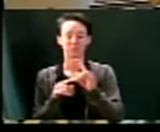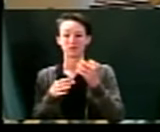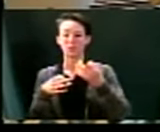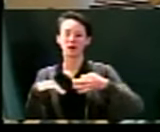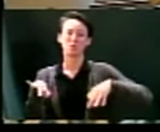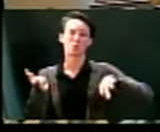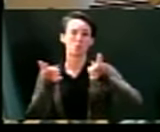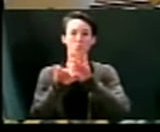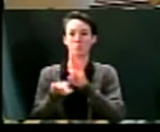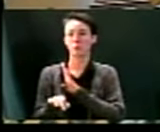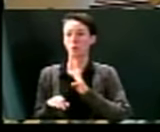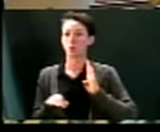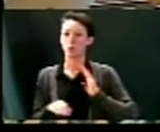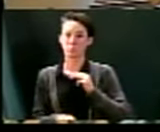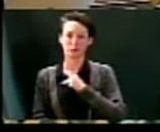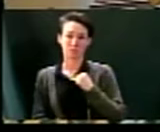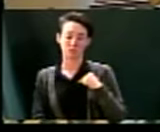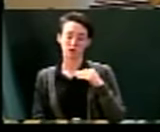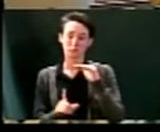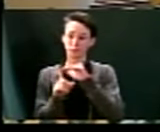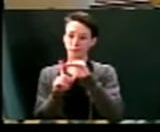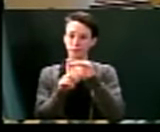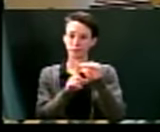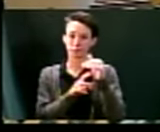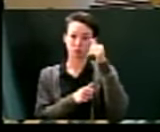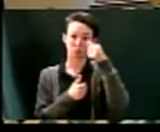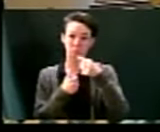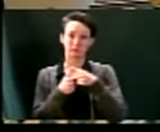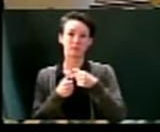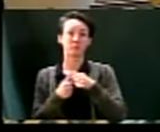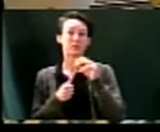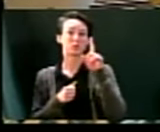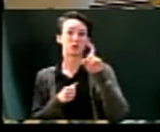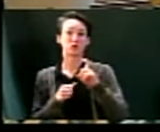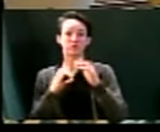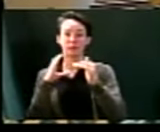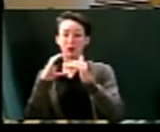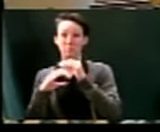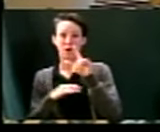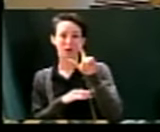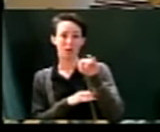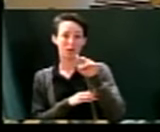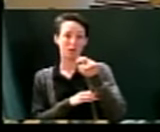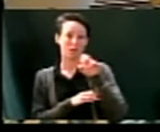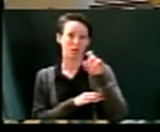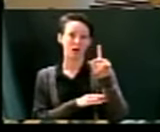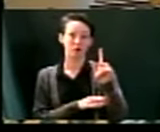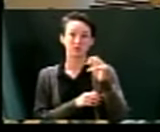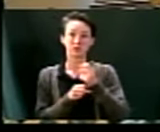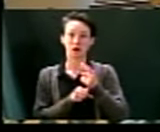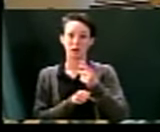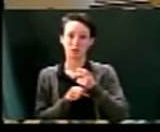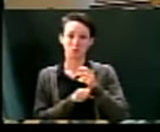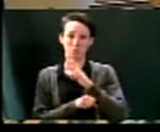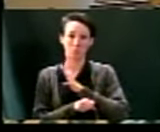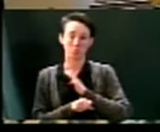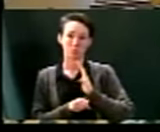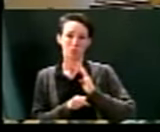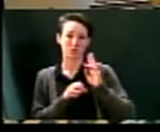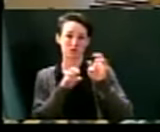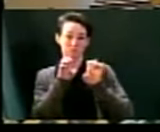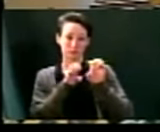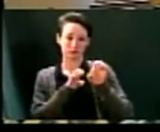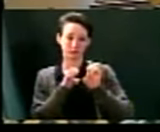important. Board members, just a reminder that you should have received an email link to your annual board evaluation survey several days